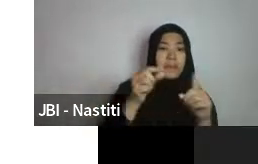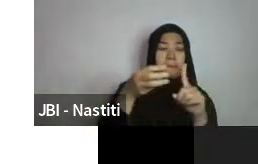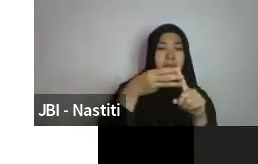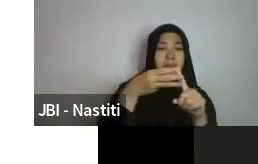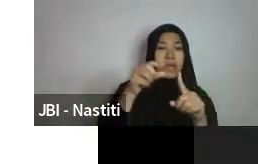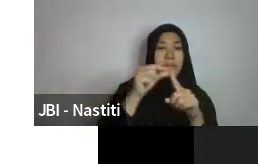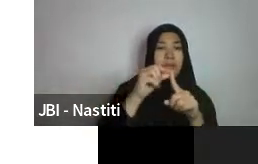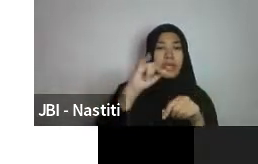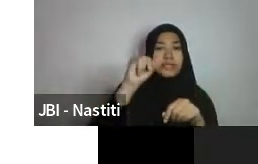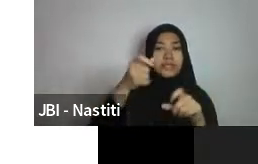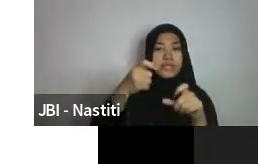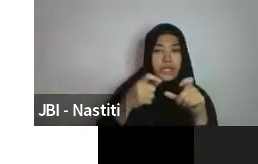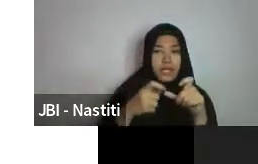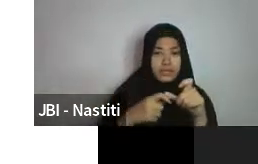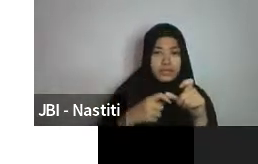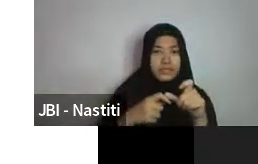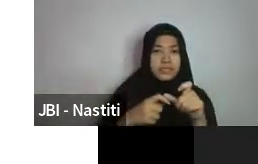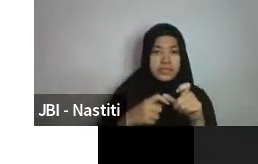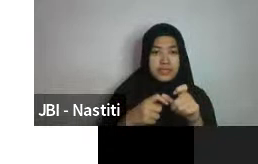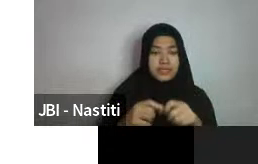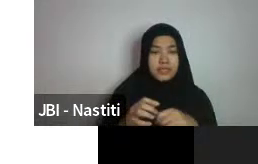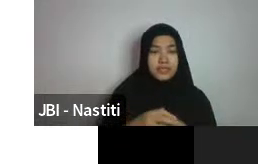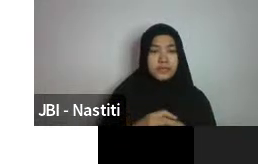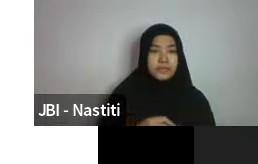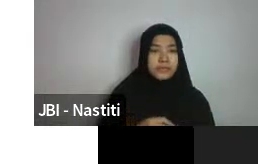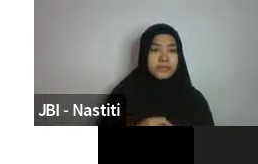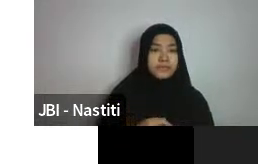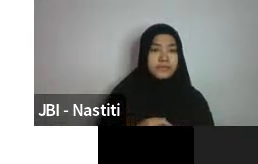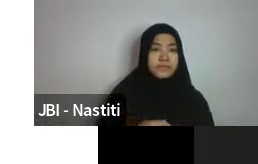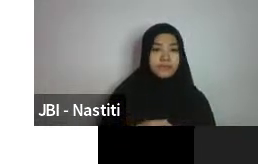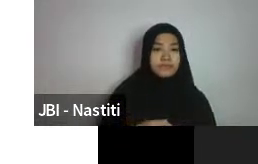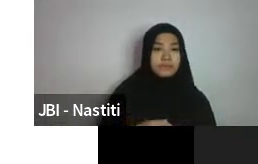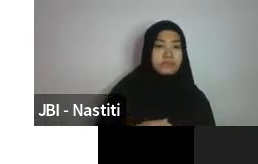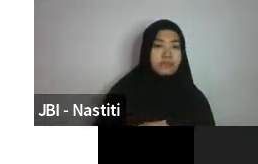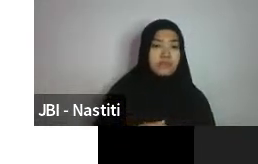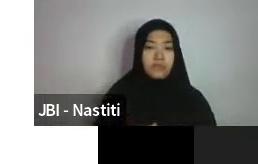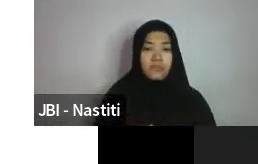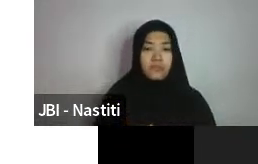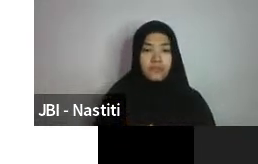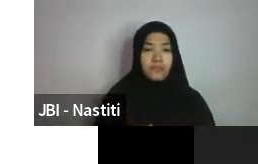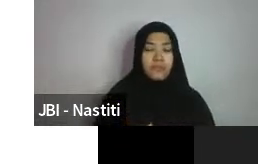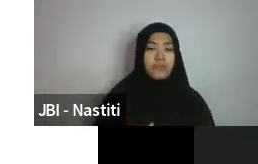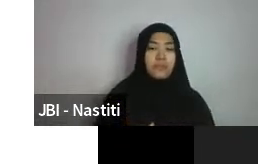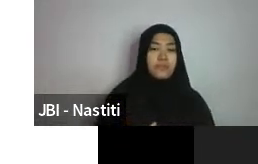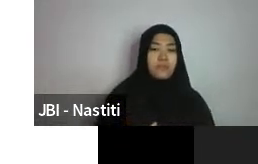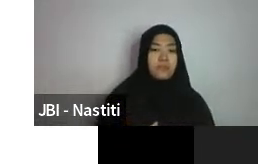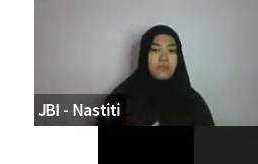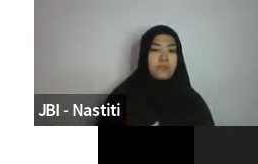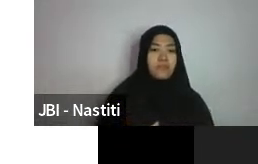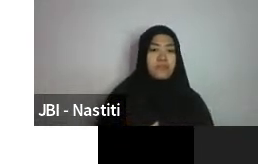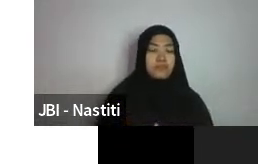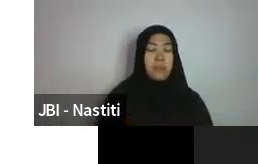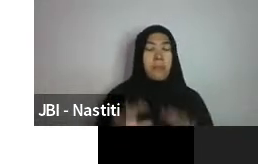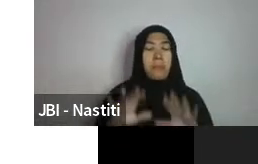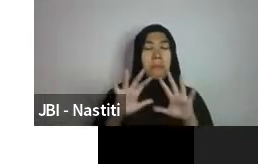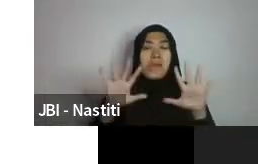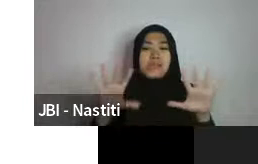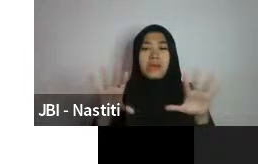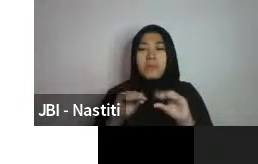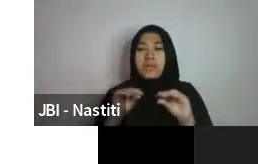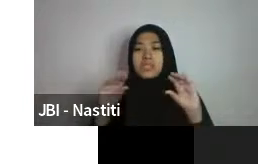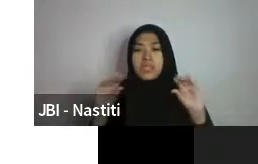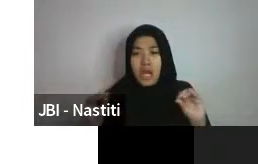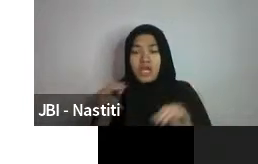And further changes that there's lots of work around in Indonesia right now. Focus on what the patient needs are rather than